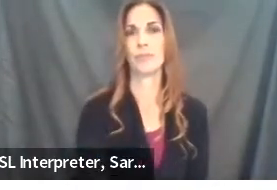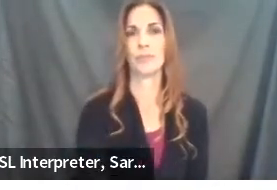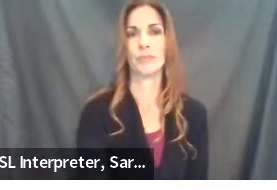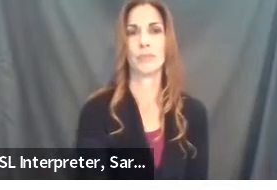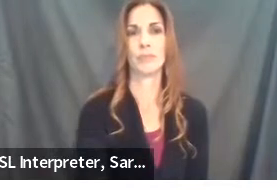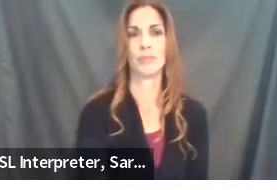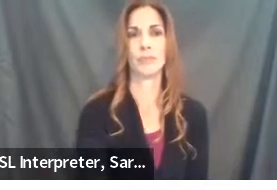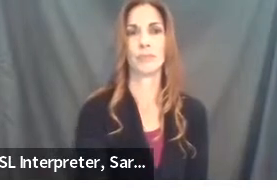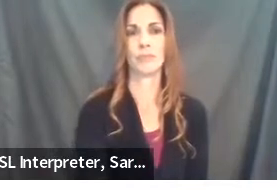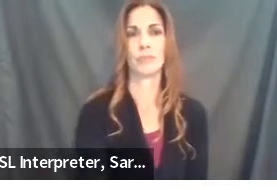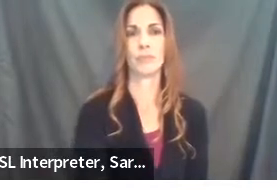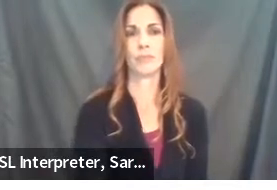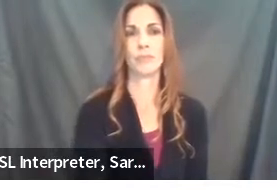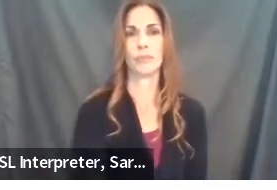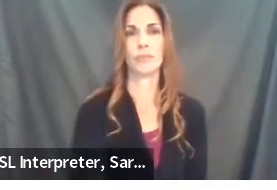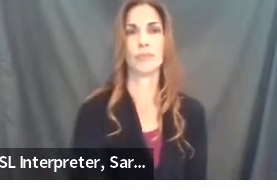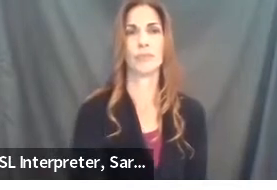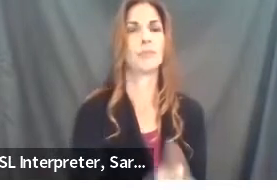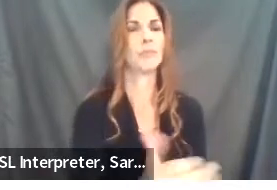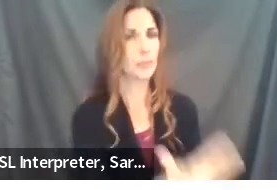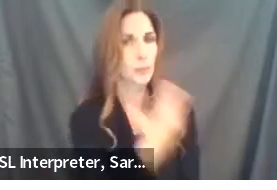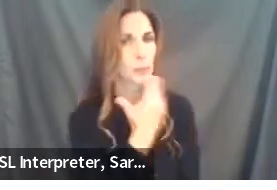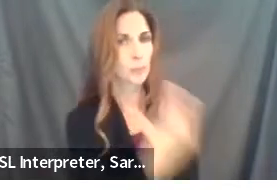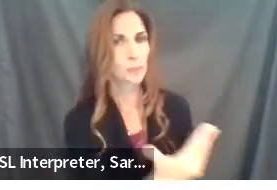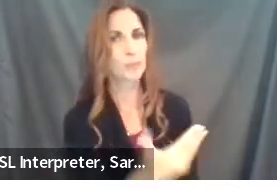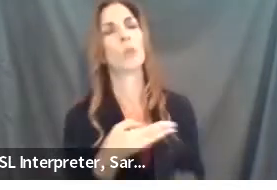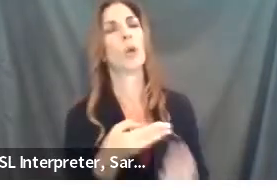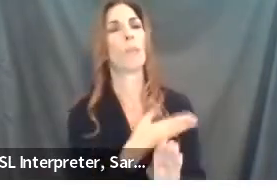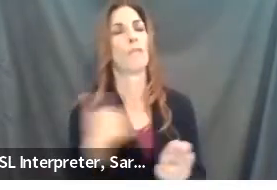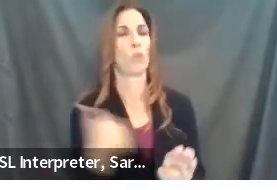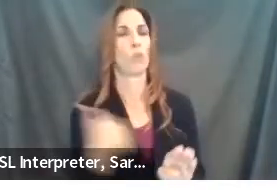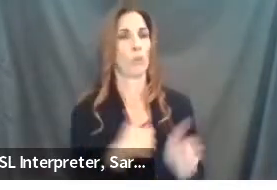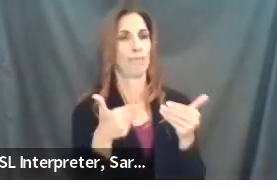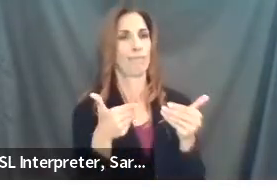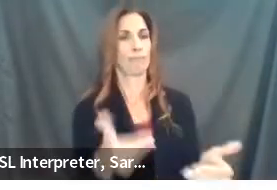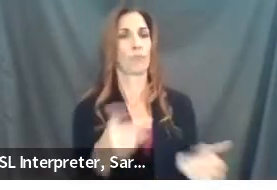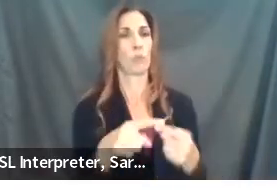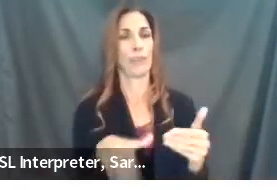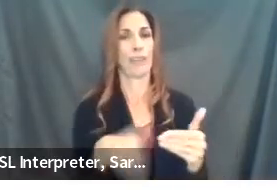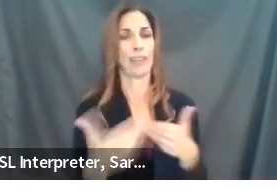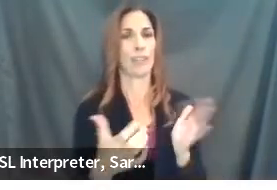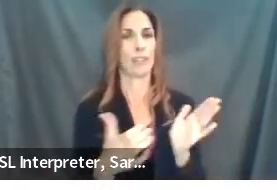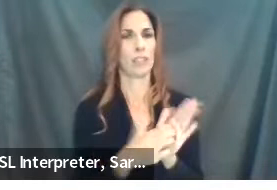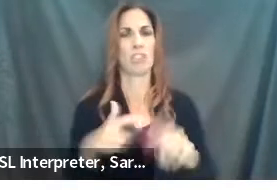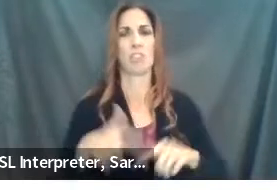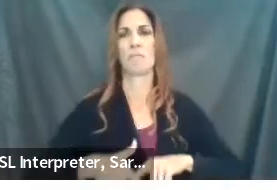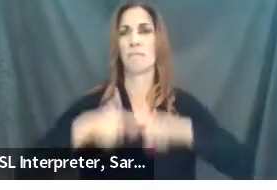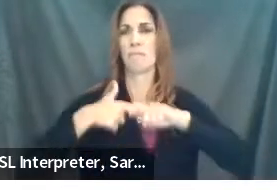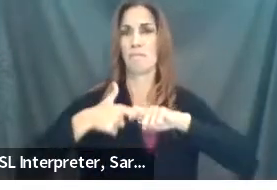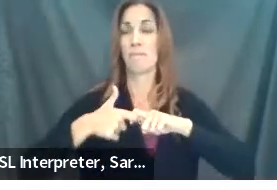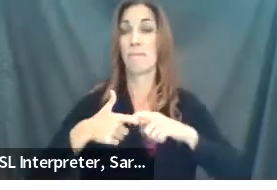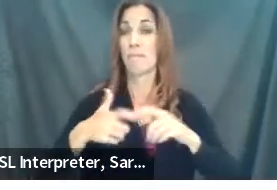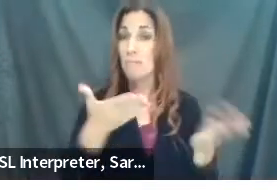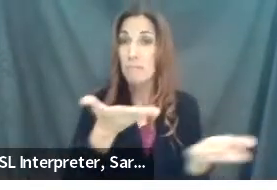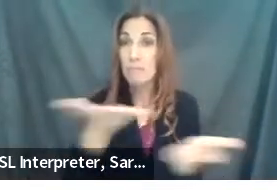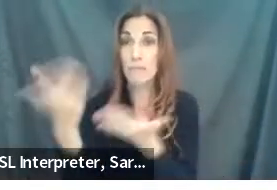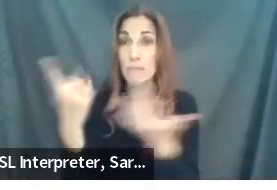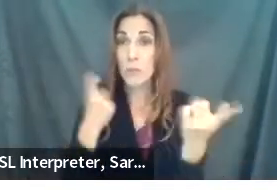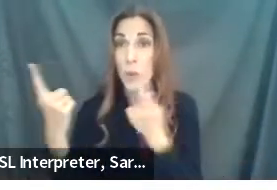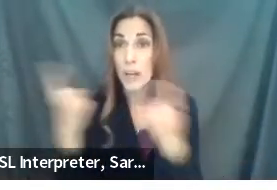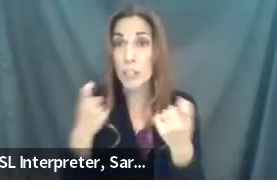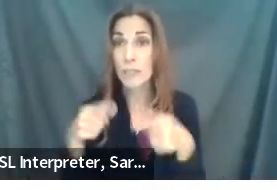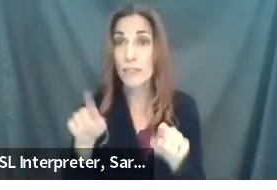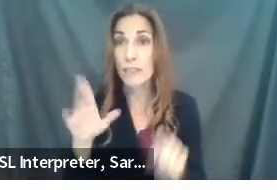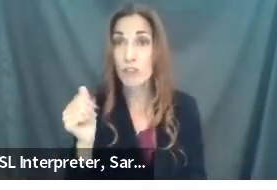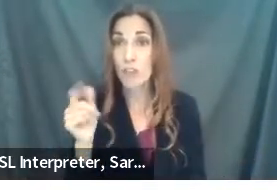Thank you, Shaniqua. Before we move on to the next section, I'm going to stop and see if there's any questions in the chat.